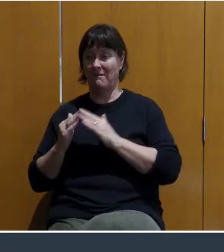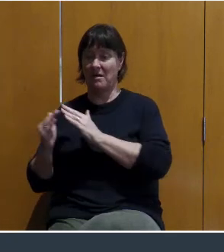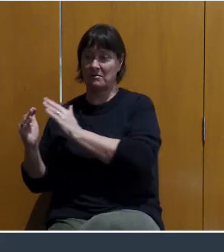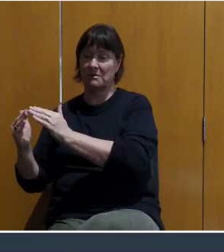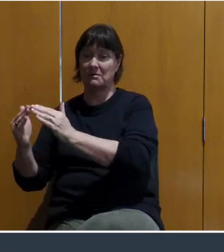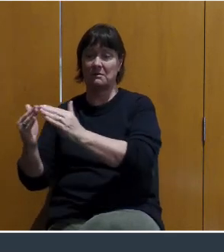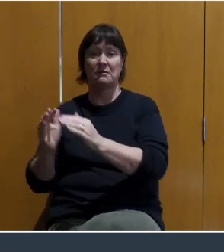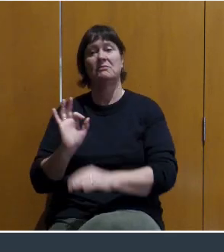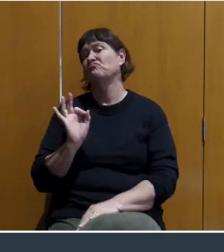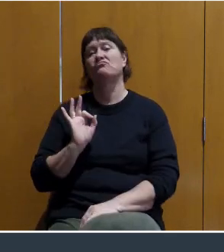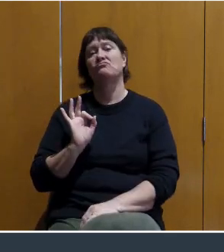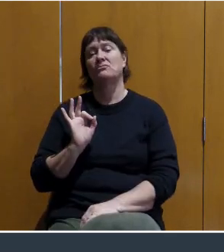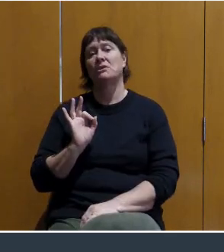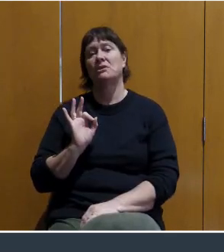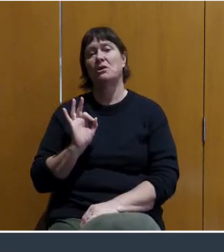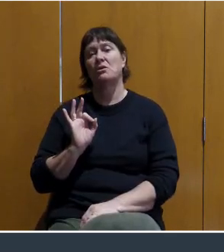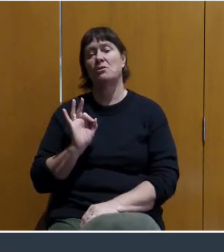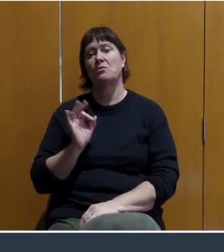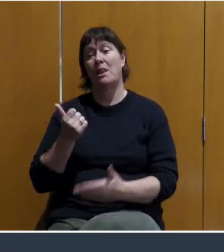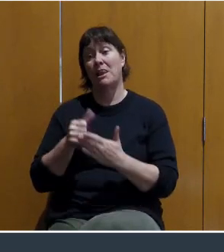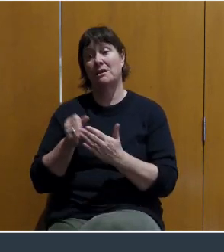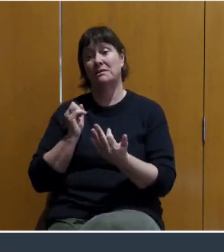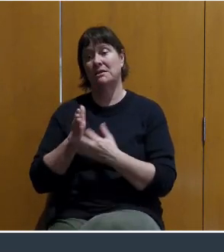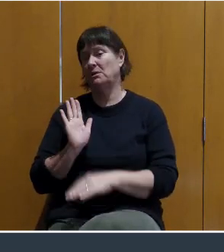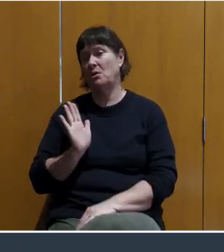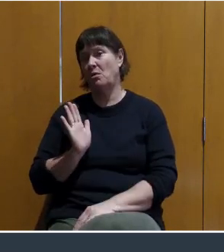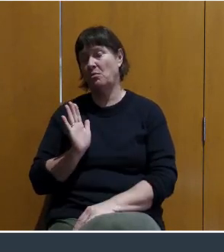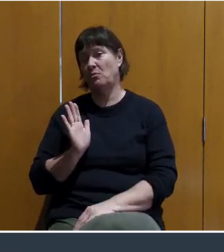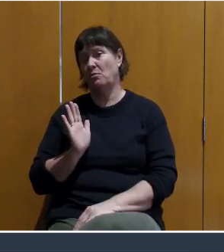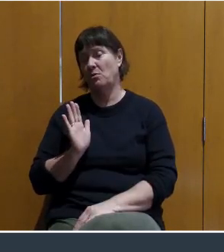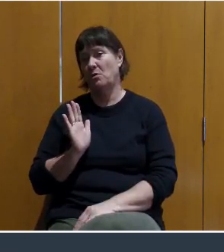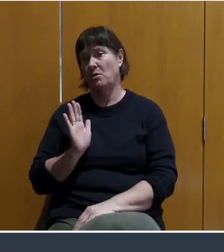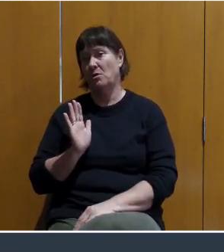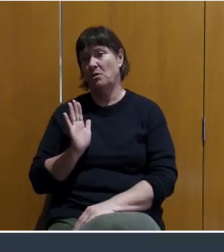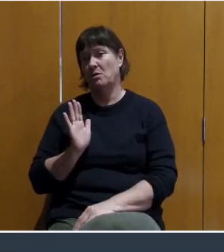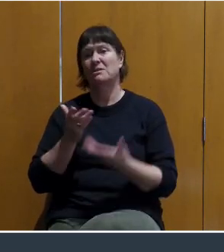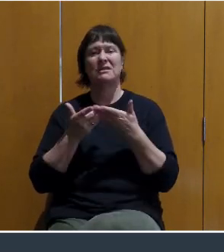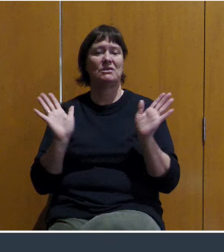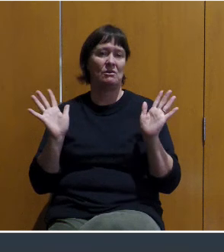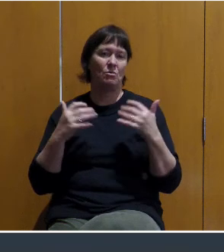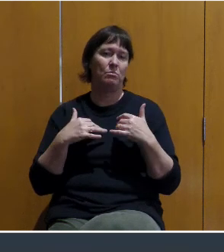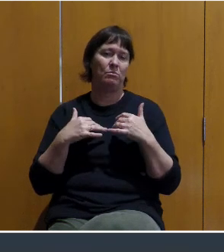No, they were not seen a specific letter other than the general public.